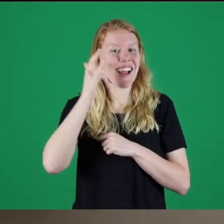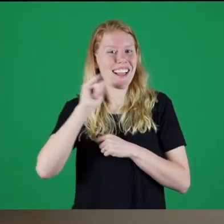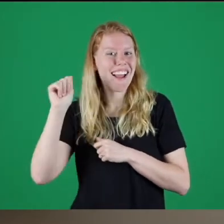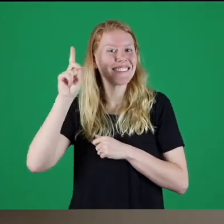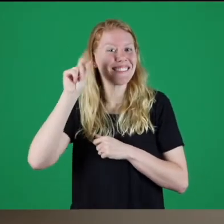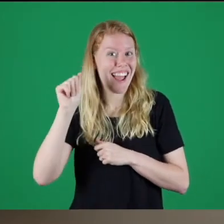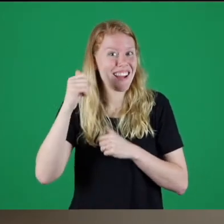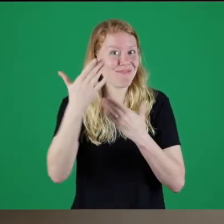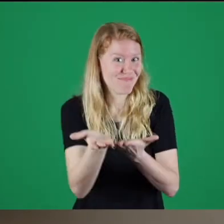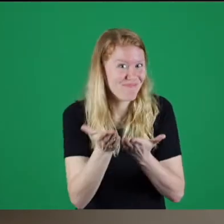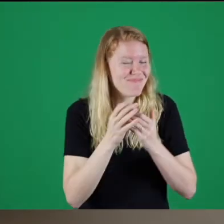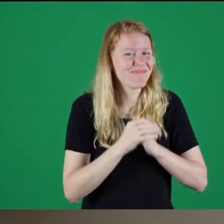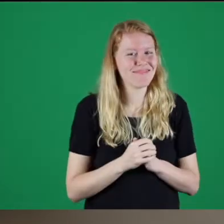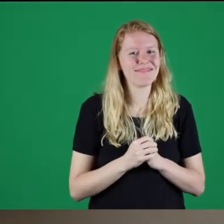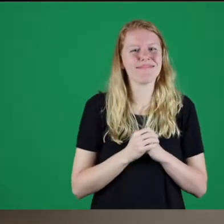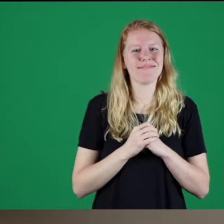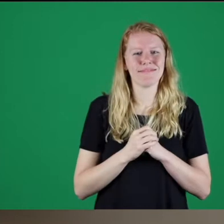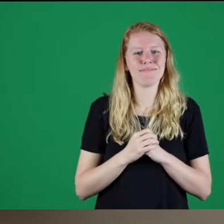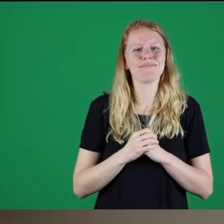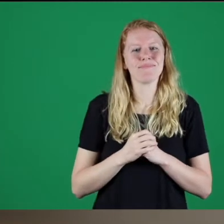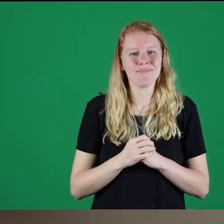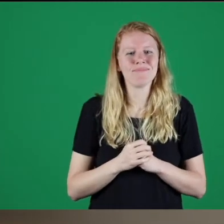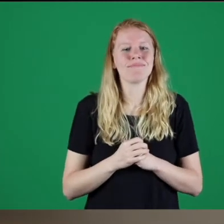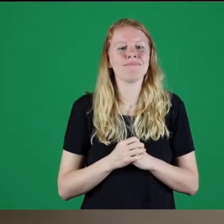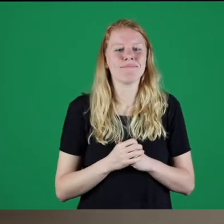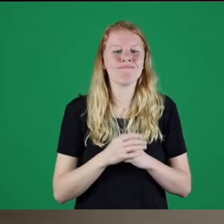Alaleka jaliada.